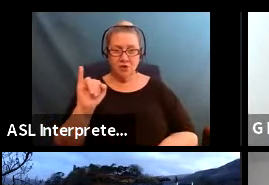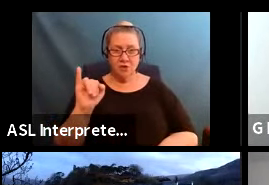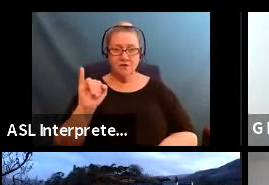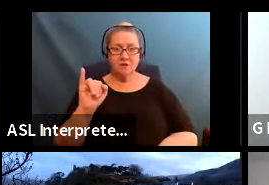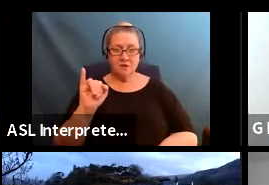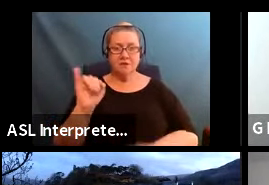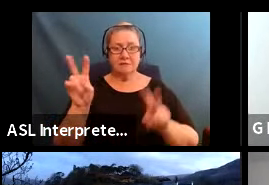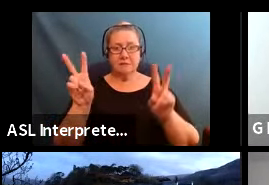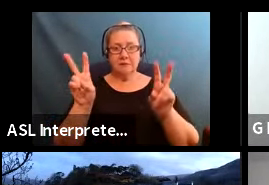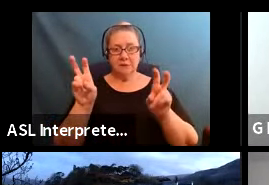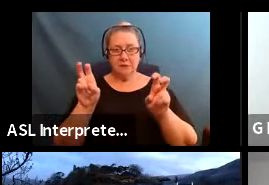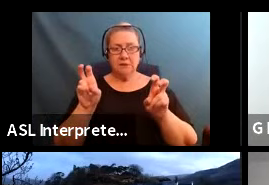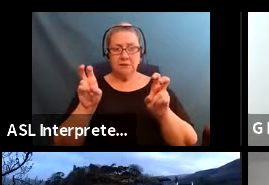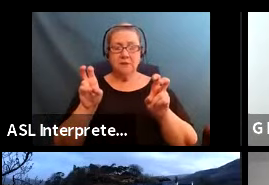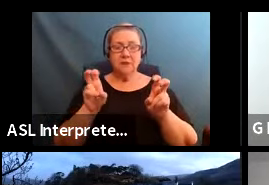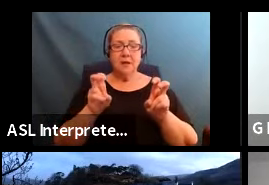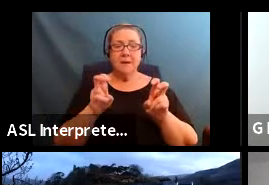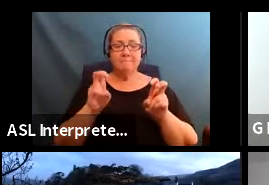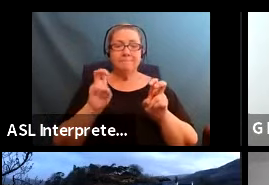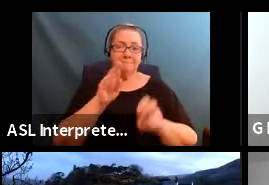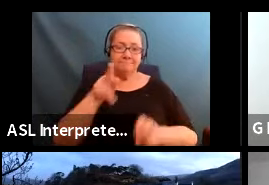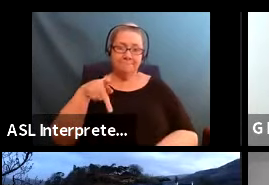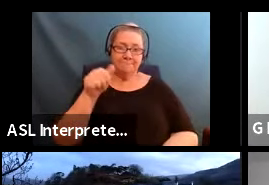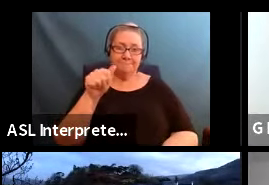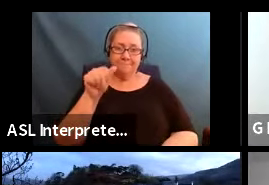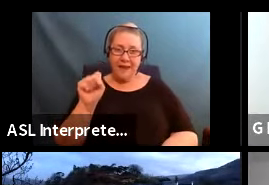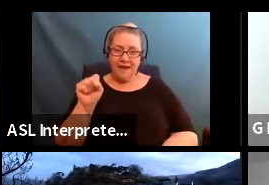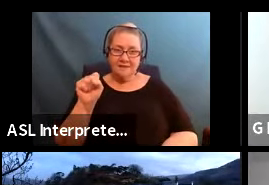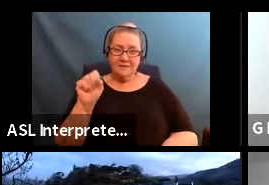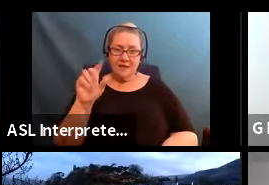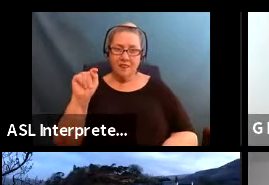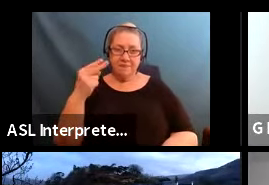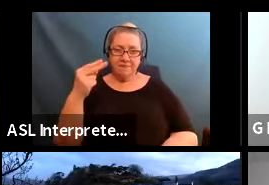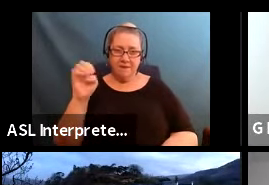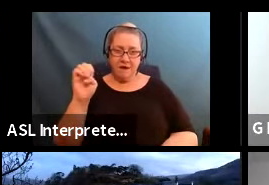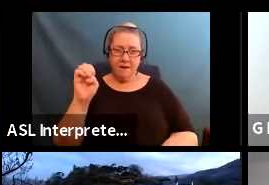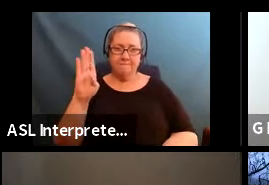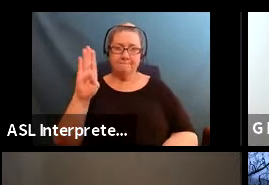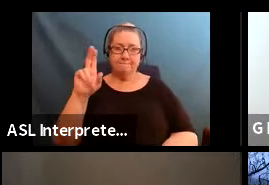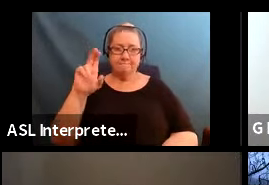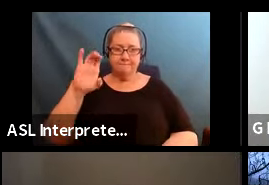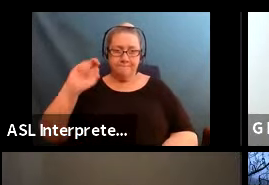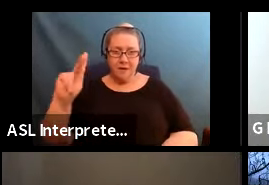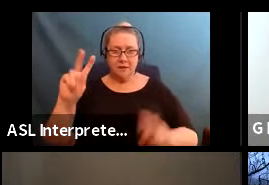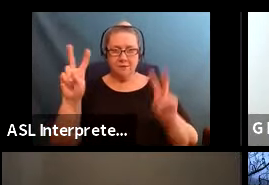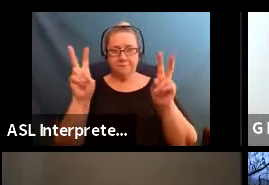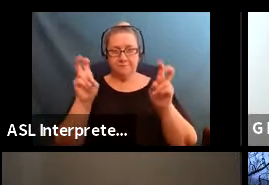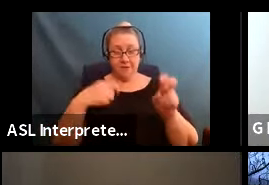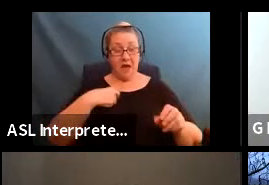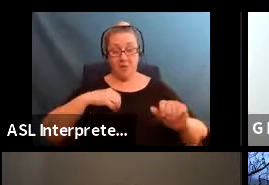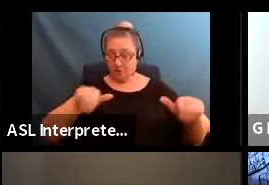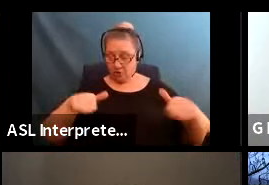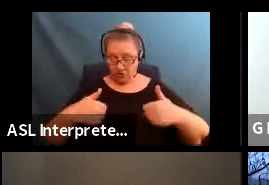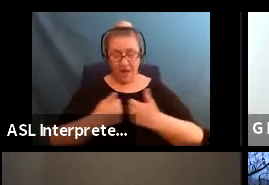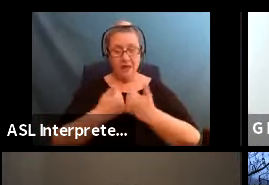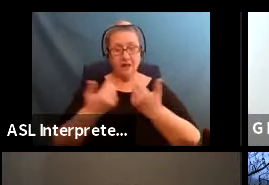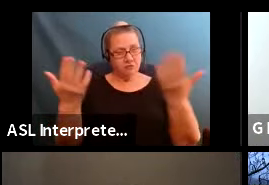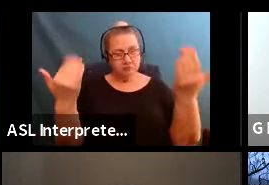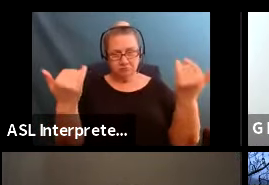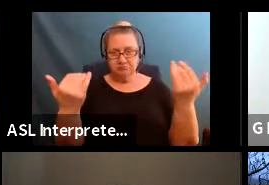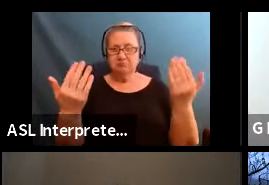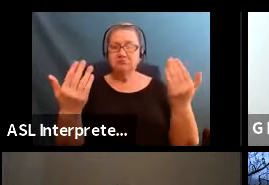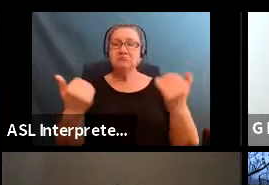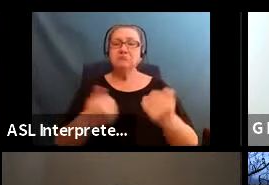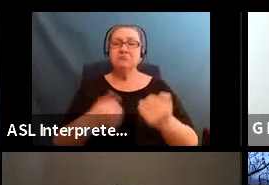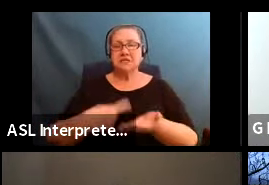buck. And I will challenge anyone to a robust discussion on the evidence